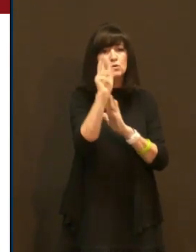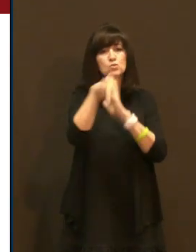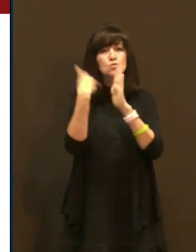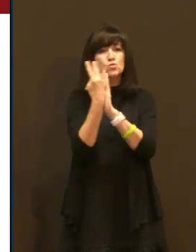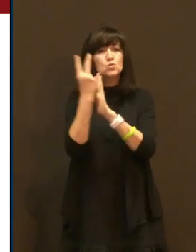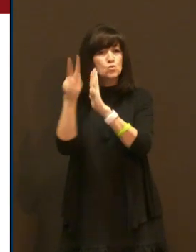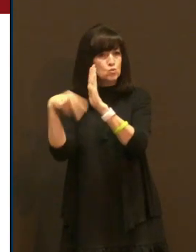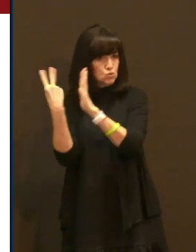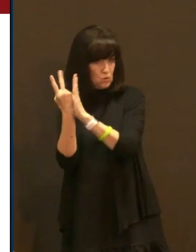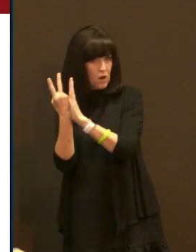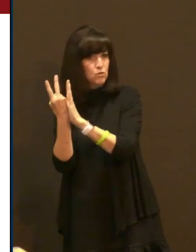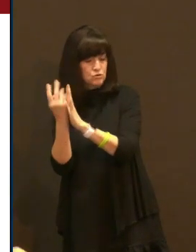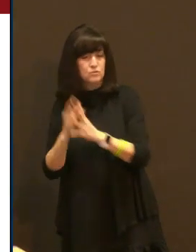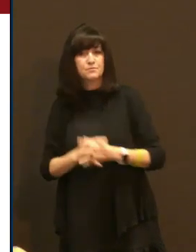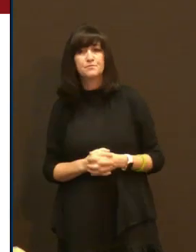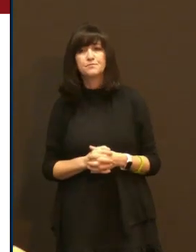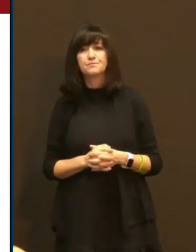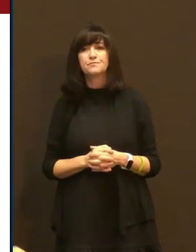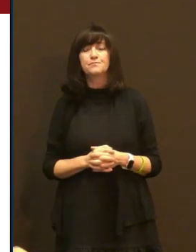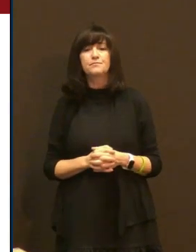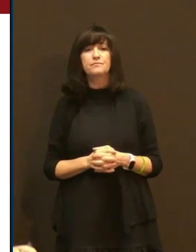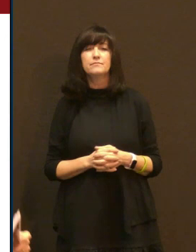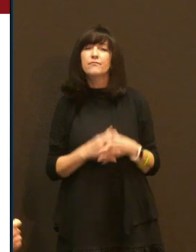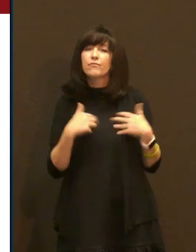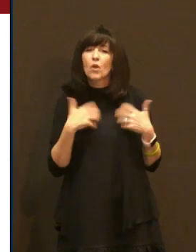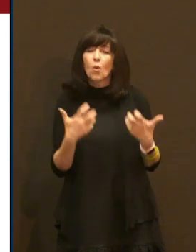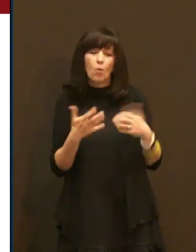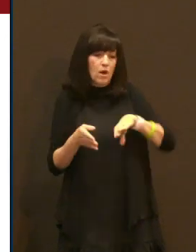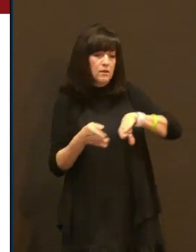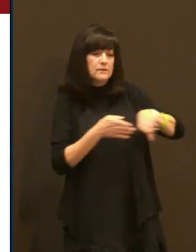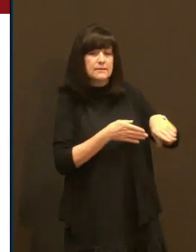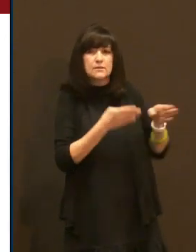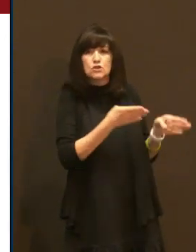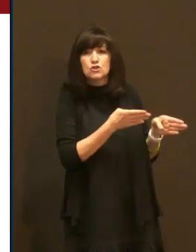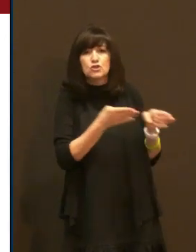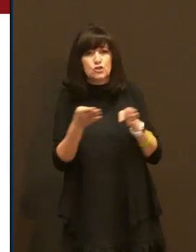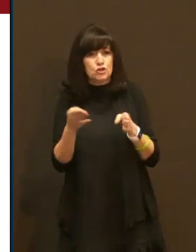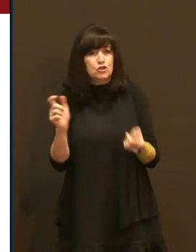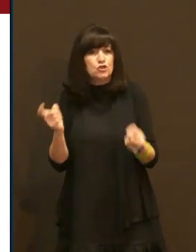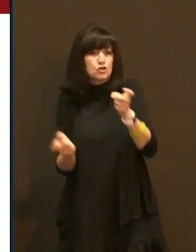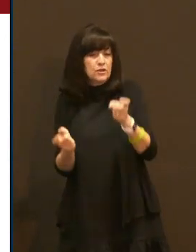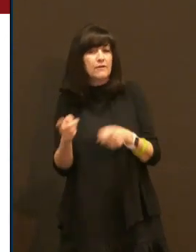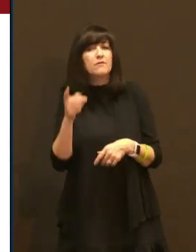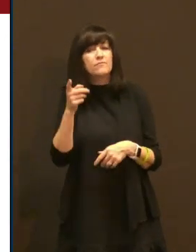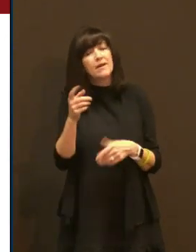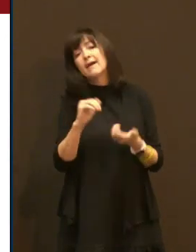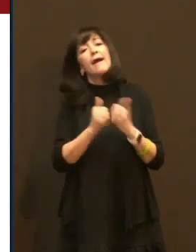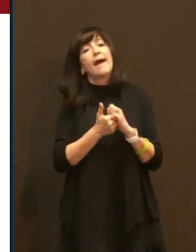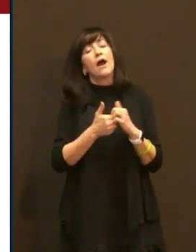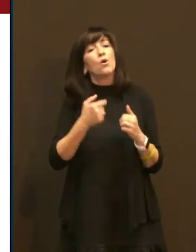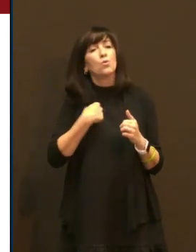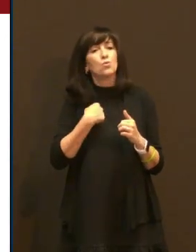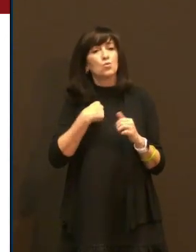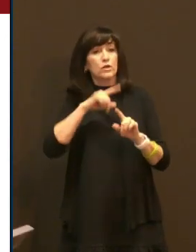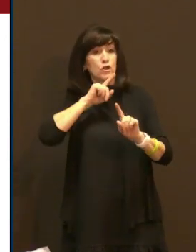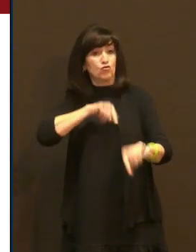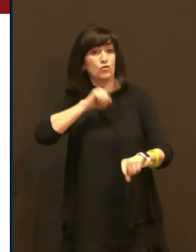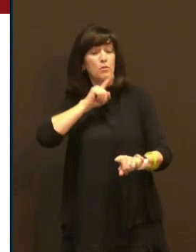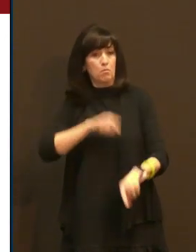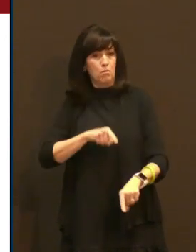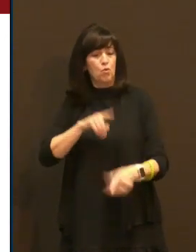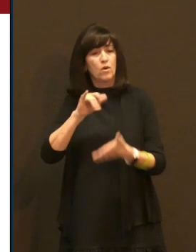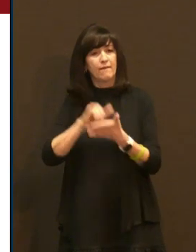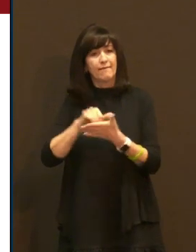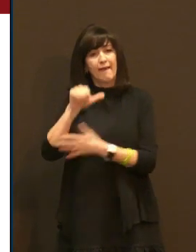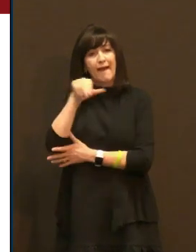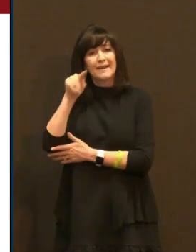So let me shift gears a little bit. There's been a lot of attention on how we report antibody test results. So I do want to go into this